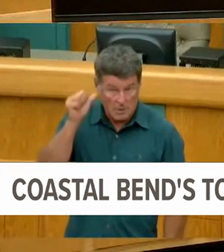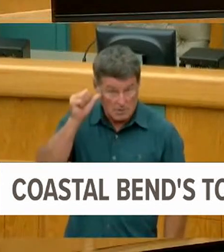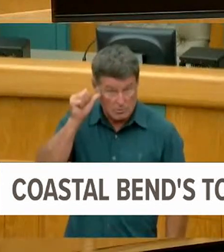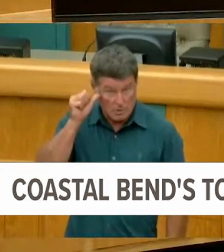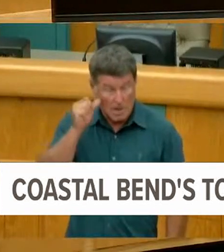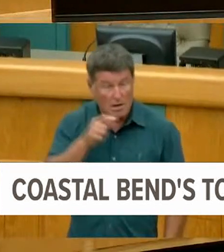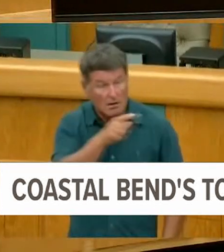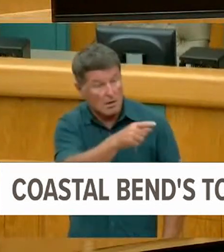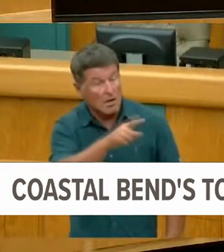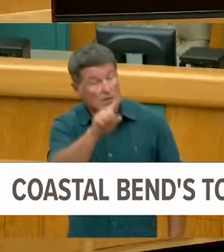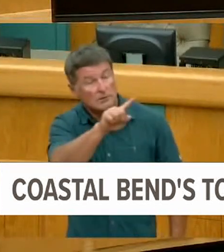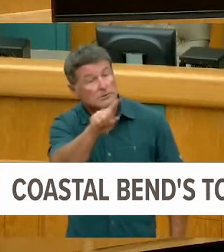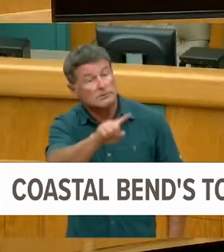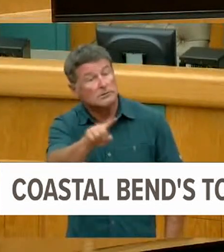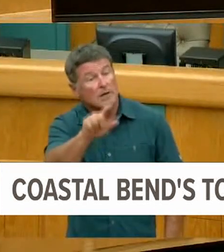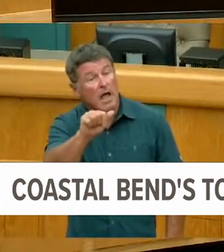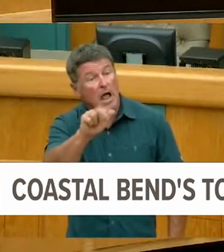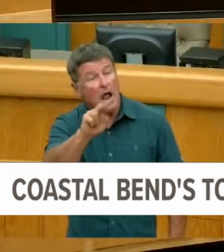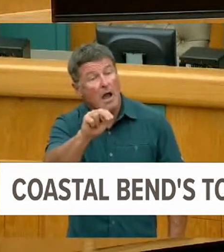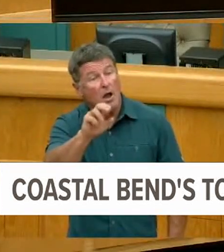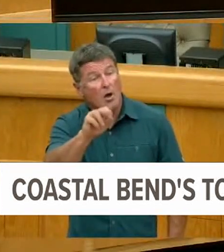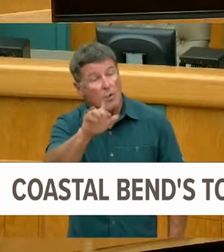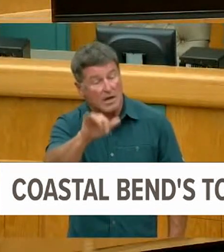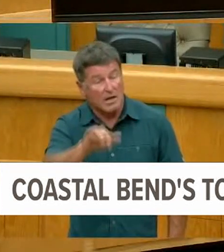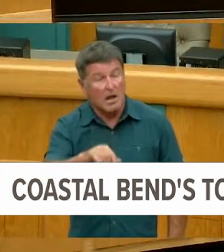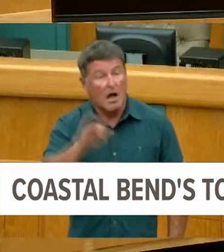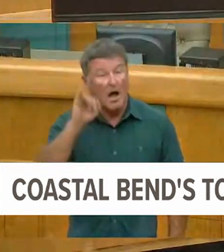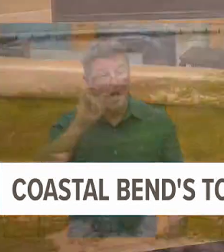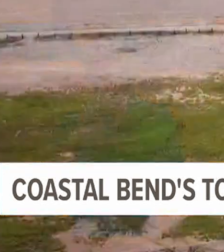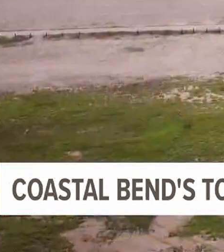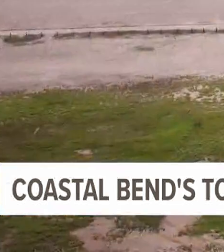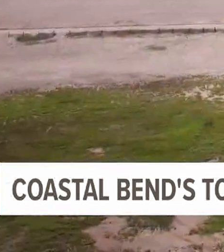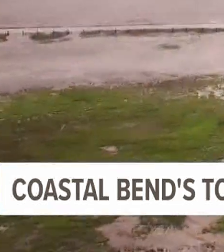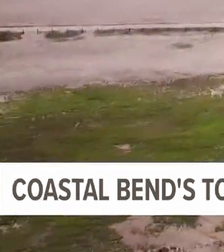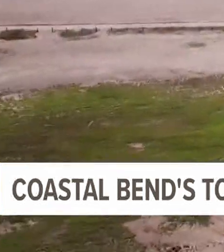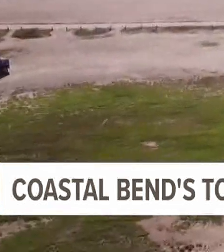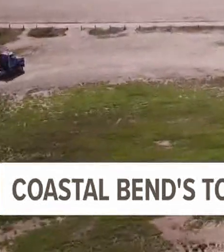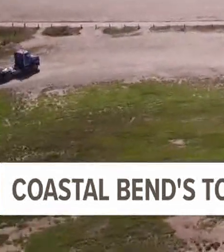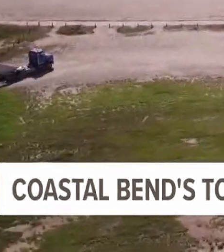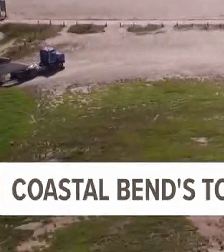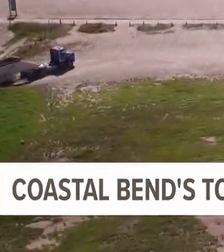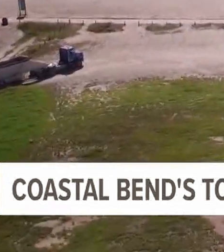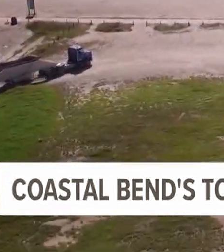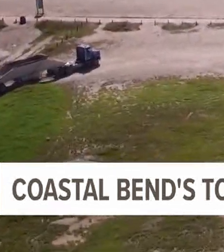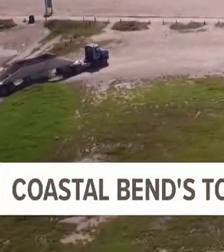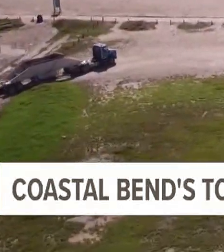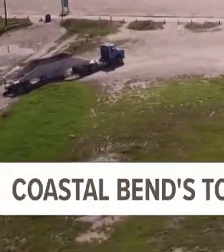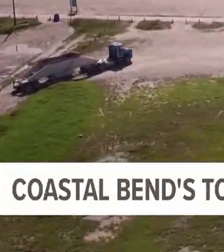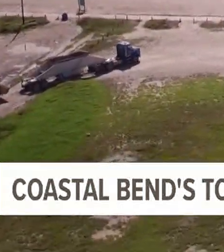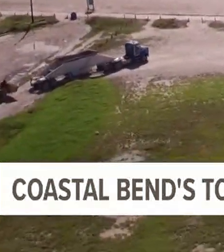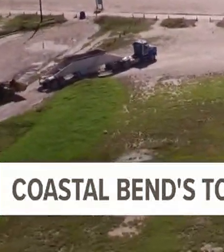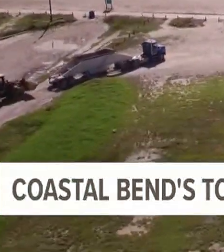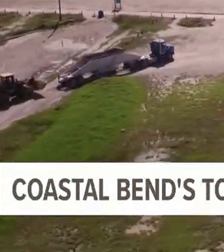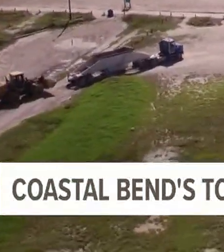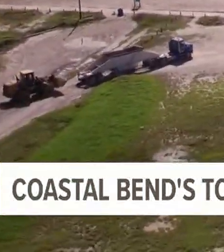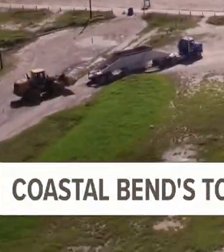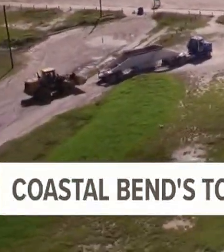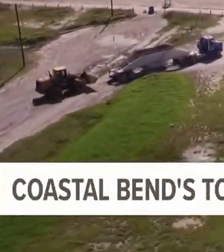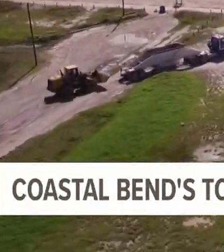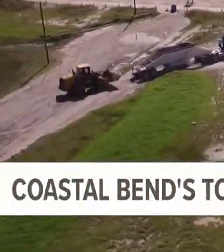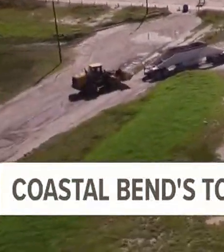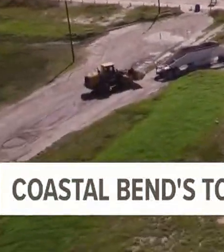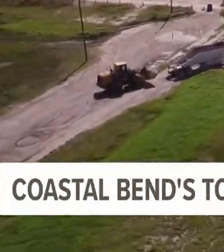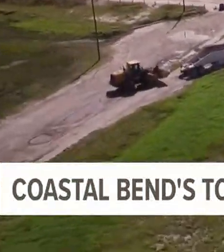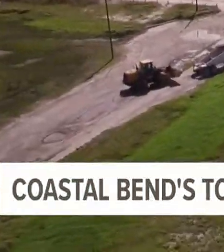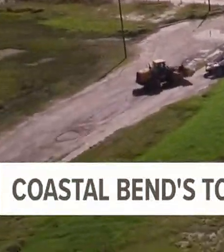Land Office to once again restrict access to our beaches. Zanoni says pending the GLO's decision,